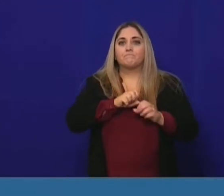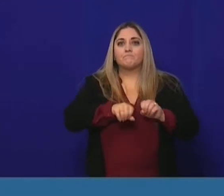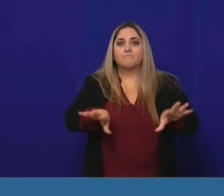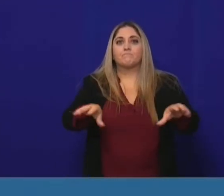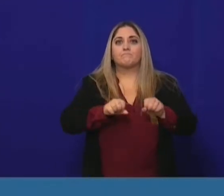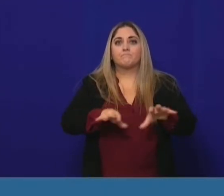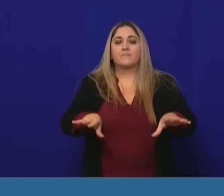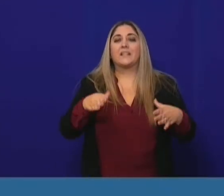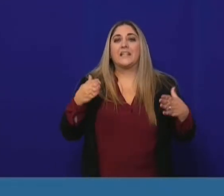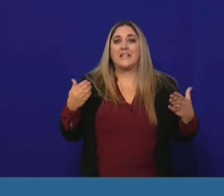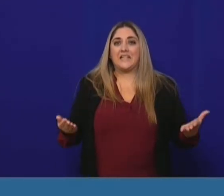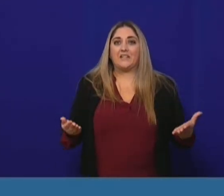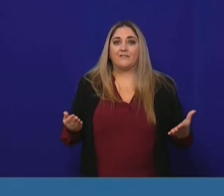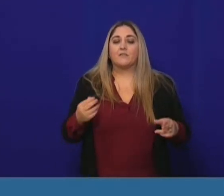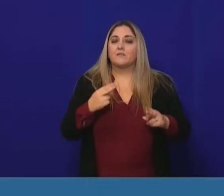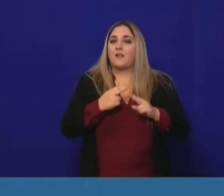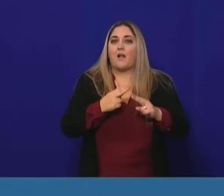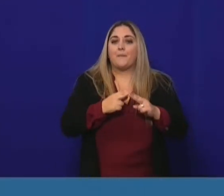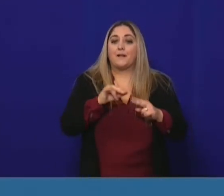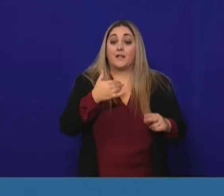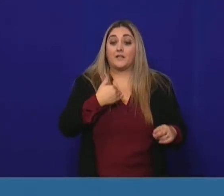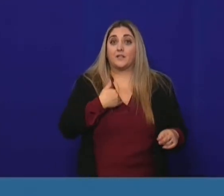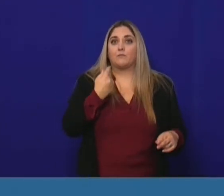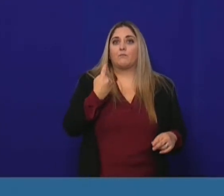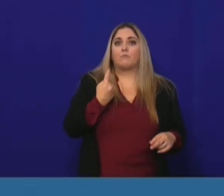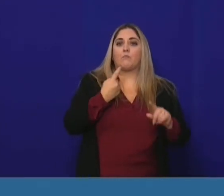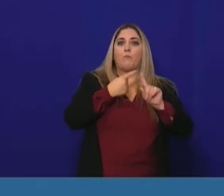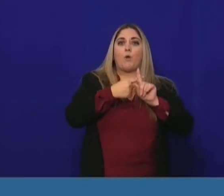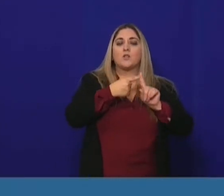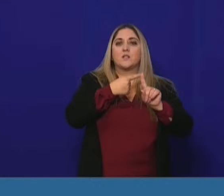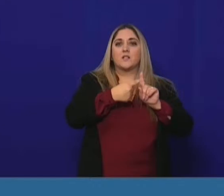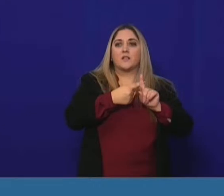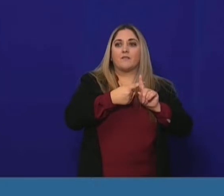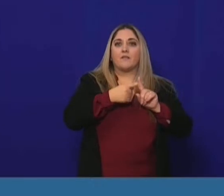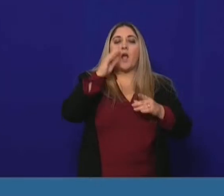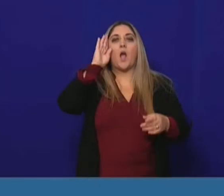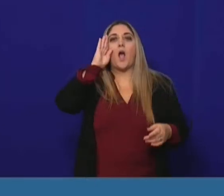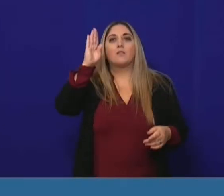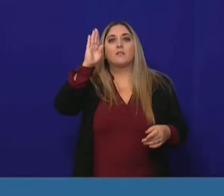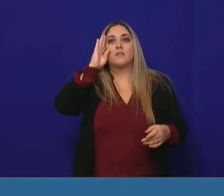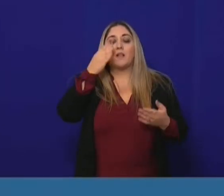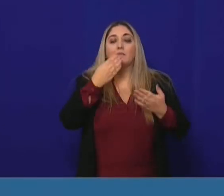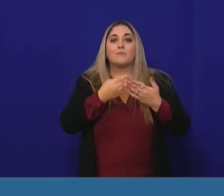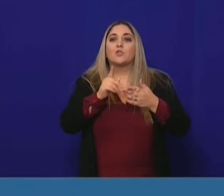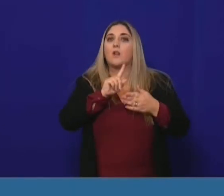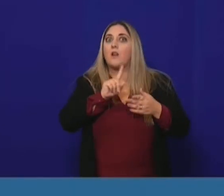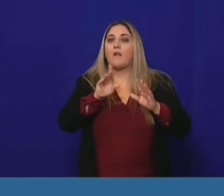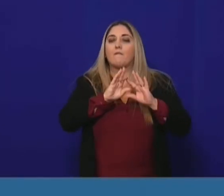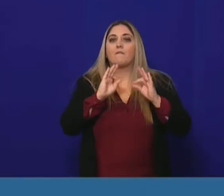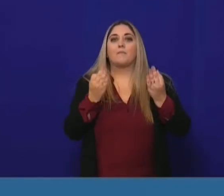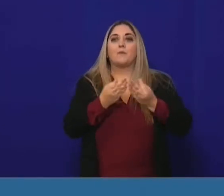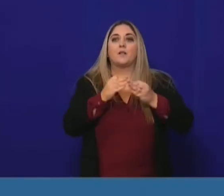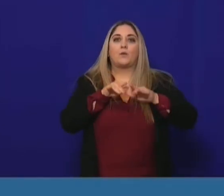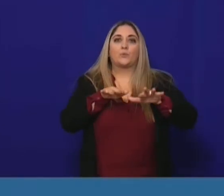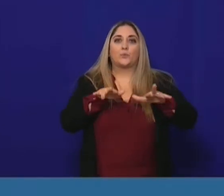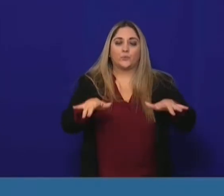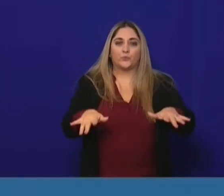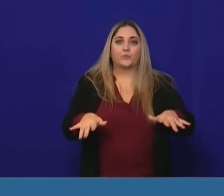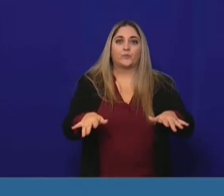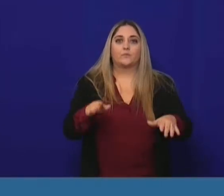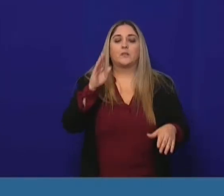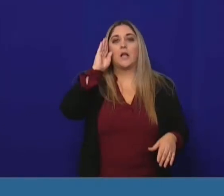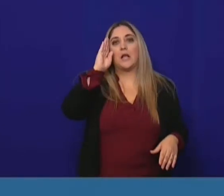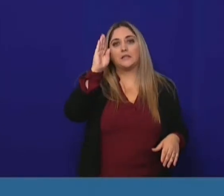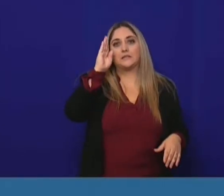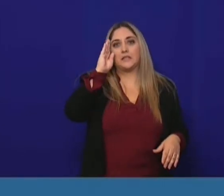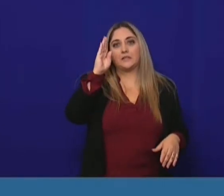jagħmel persuna meta jkun pożittiv u anke kif għandek tieħu l-miżuri biex inti tevita l-kumplament tal-familja kemm jista' jkun